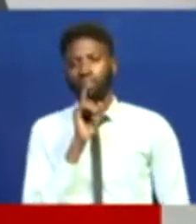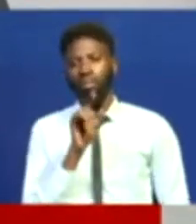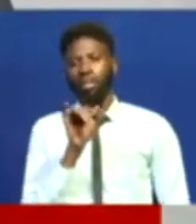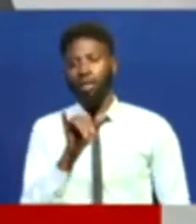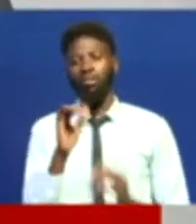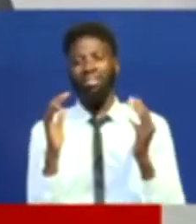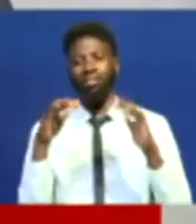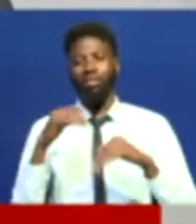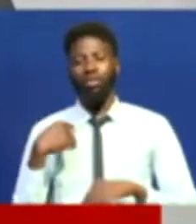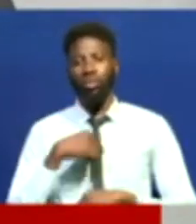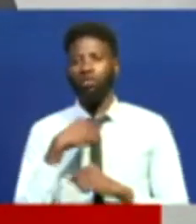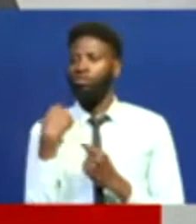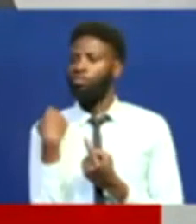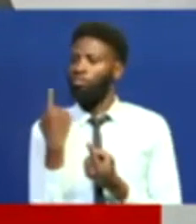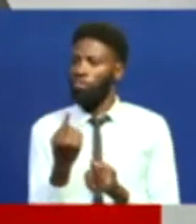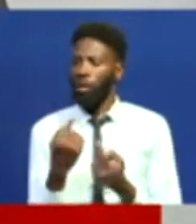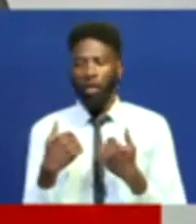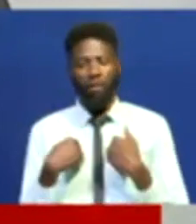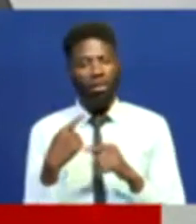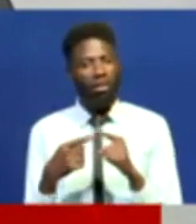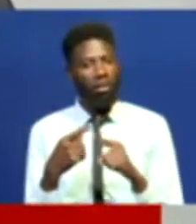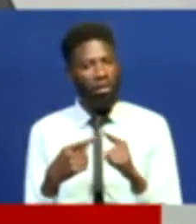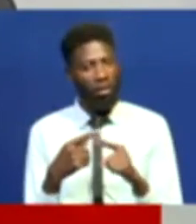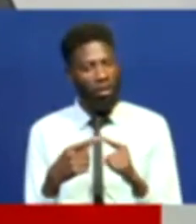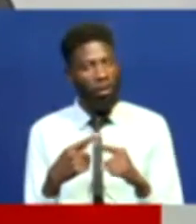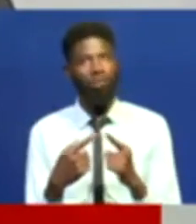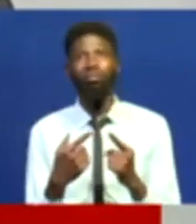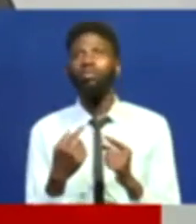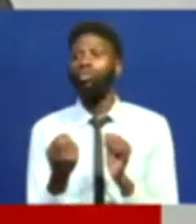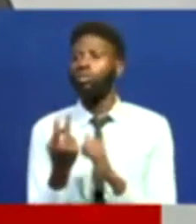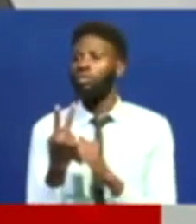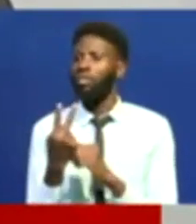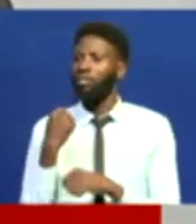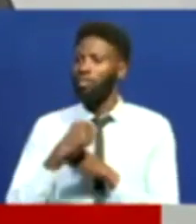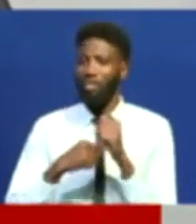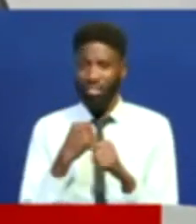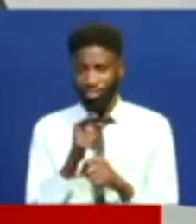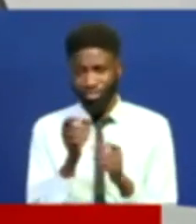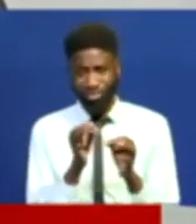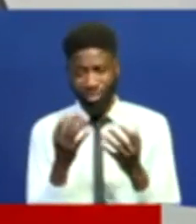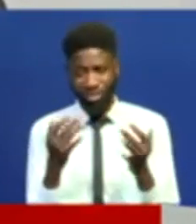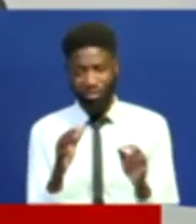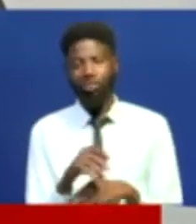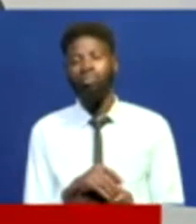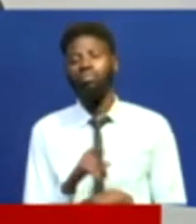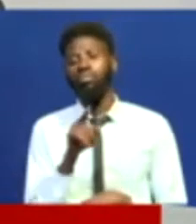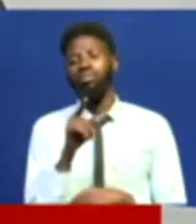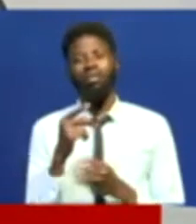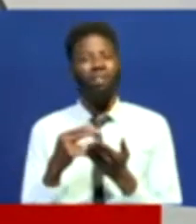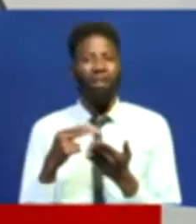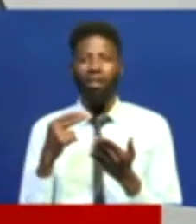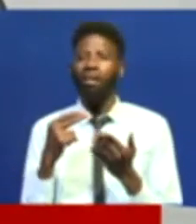summit, which we have been holding every year for the last 12 years, as you've indicated, is usually a very high